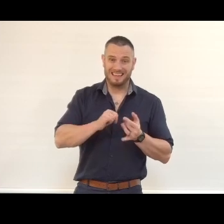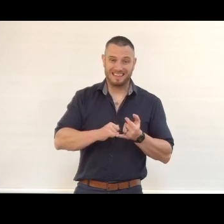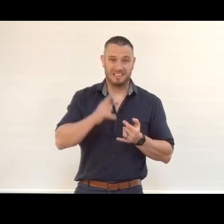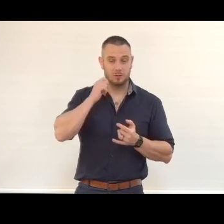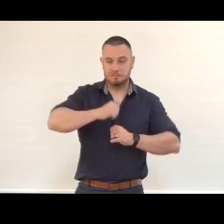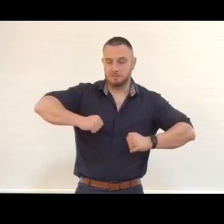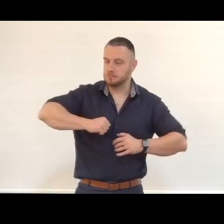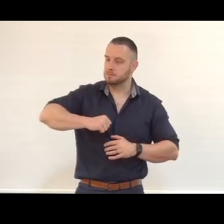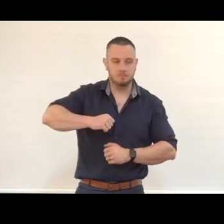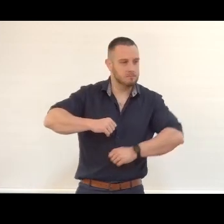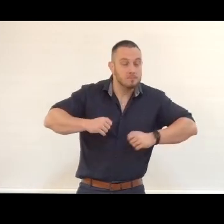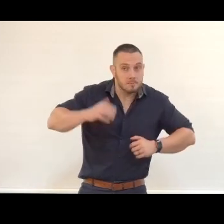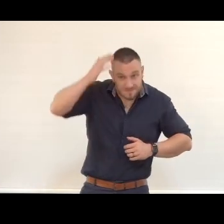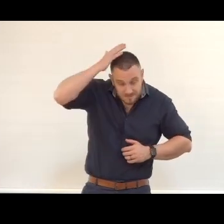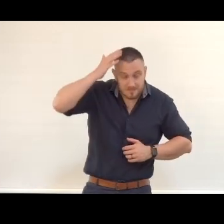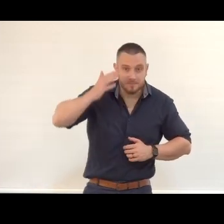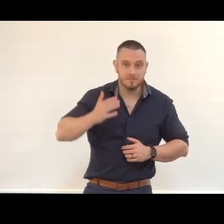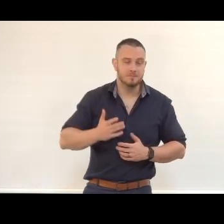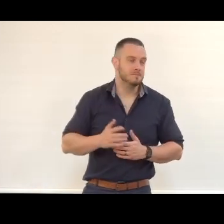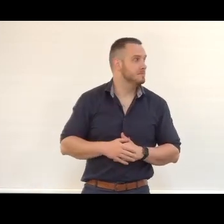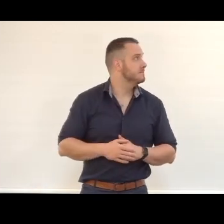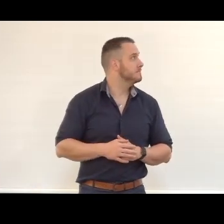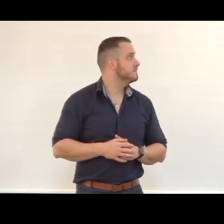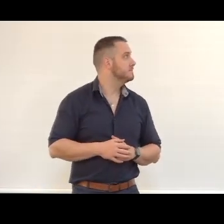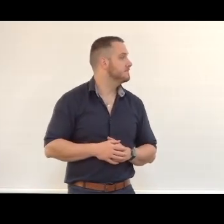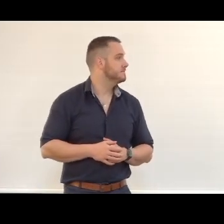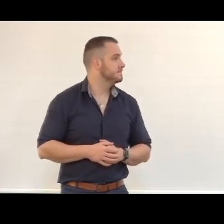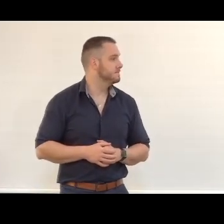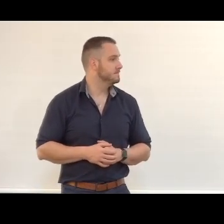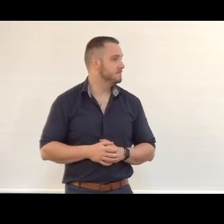arm 5 times because of the inclined wall.